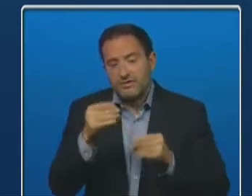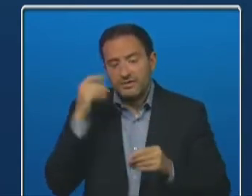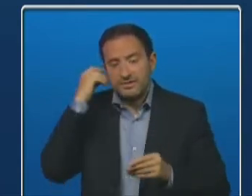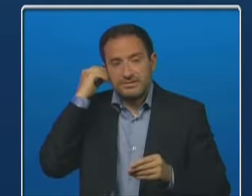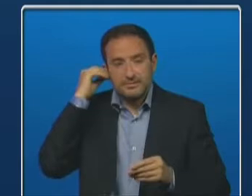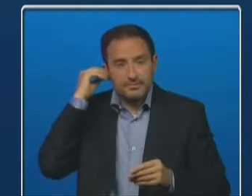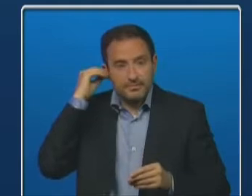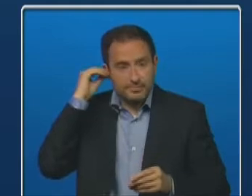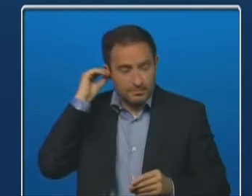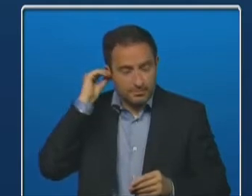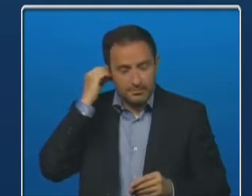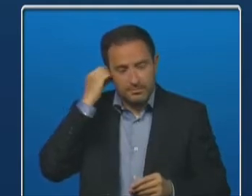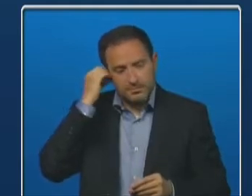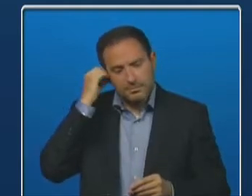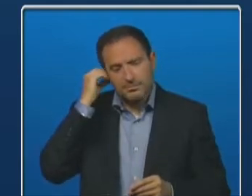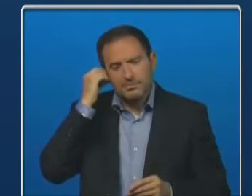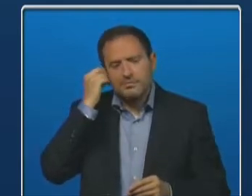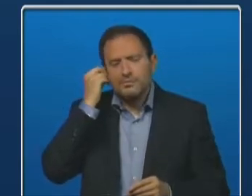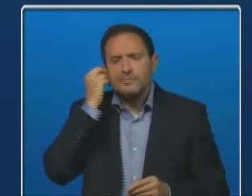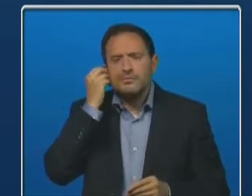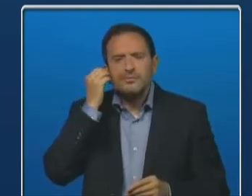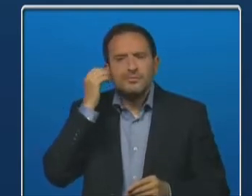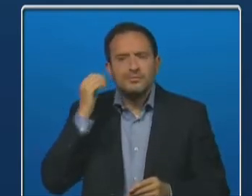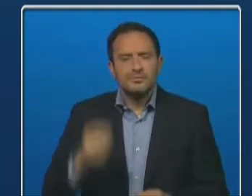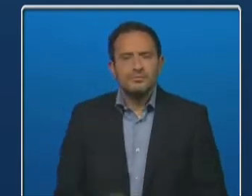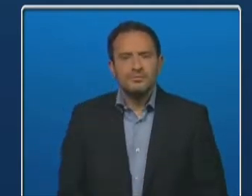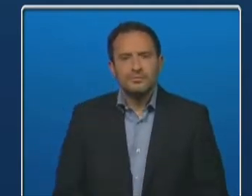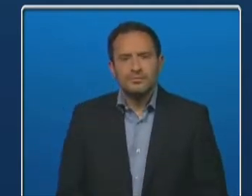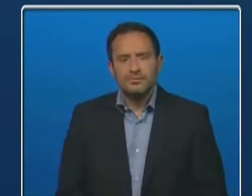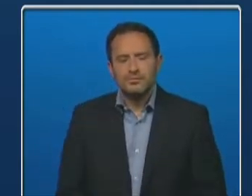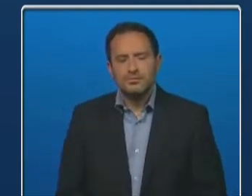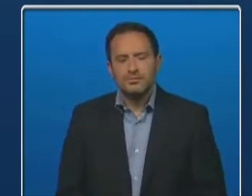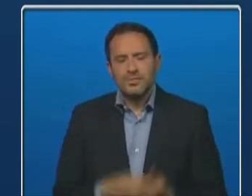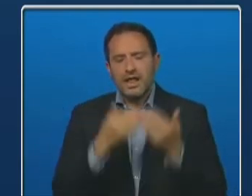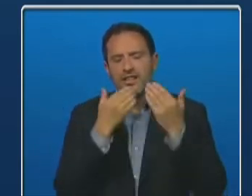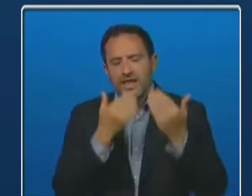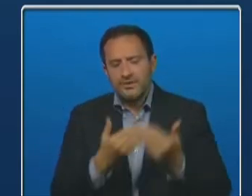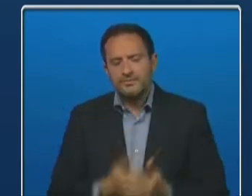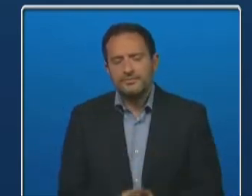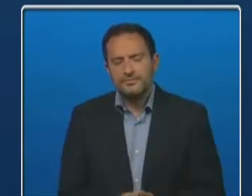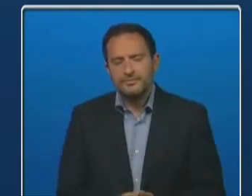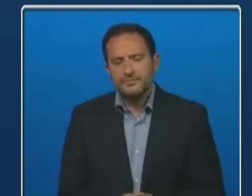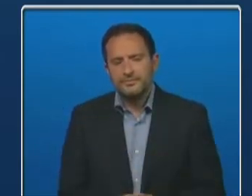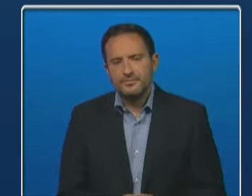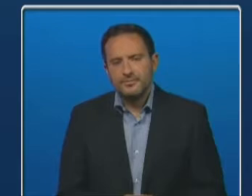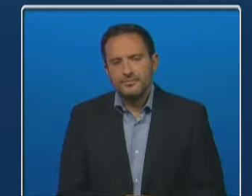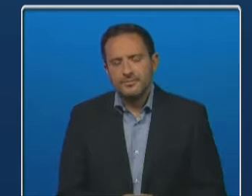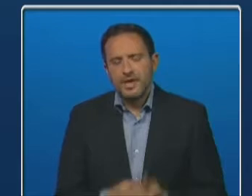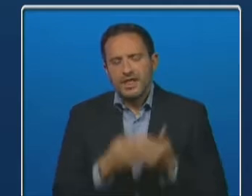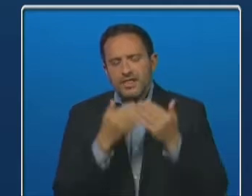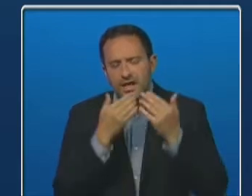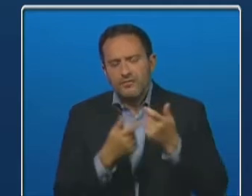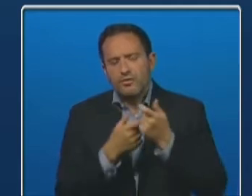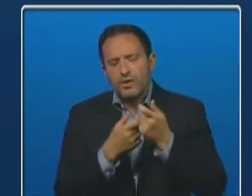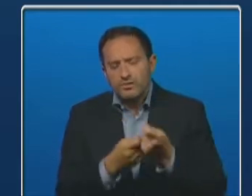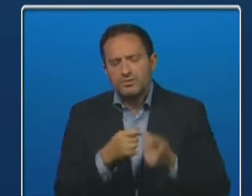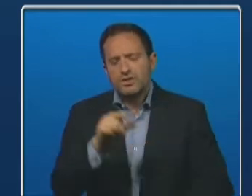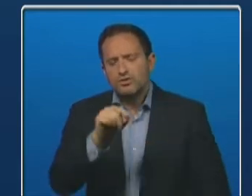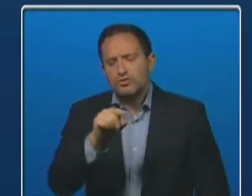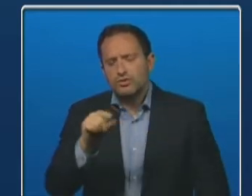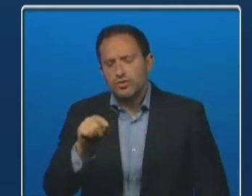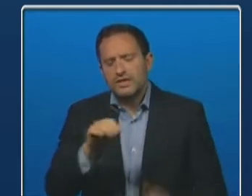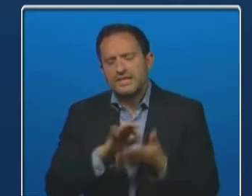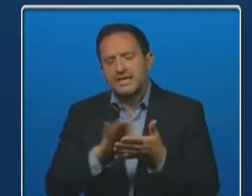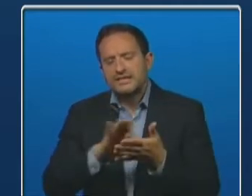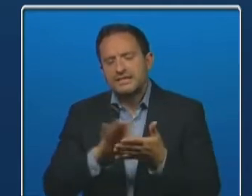you. Okay, yes, I will do that. Thank you so much. Thank you so much, and thank you for your continued interest in the 2020 census.